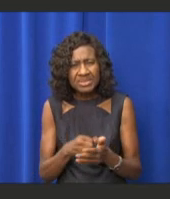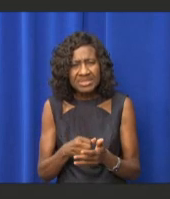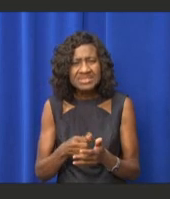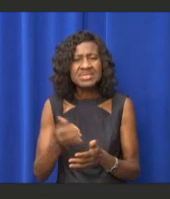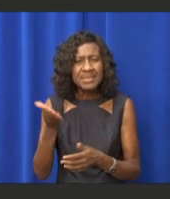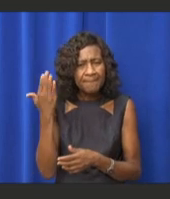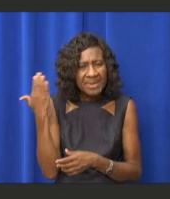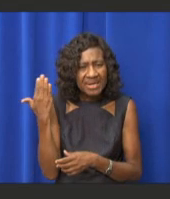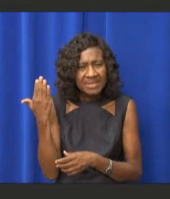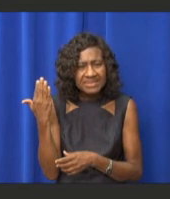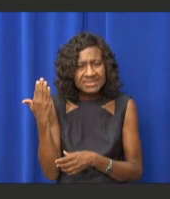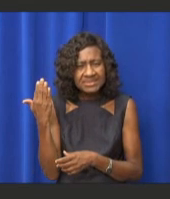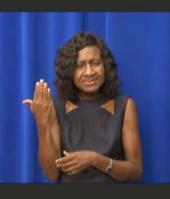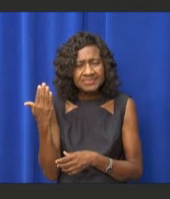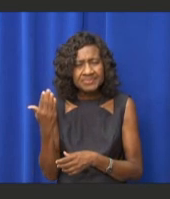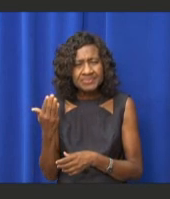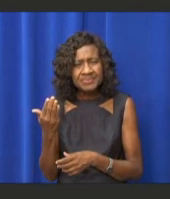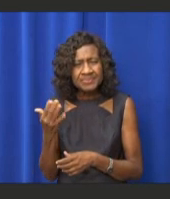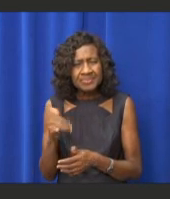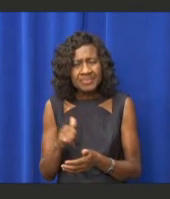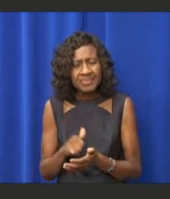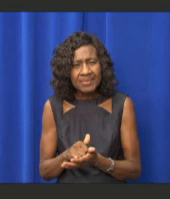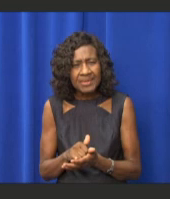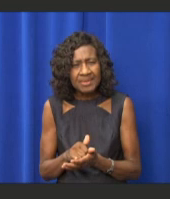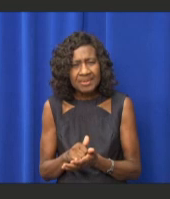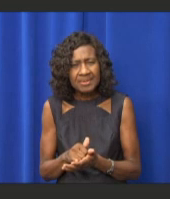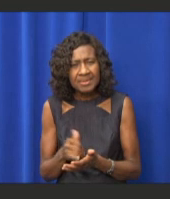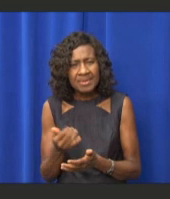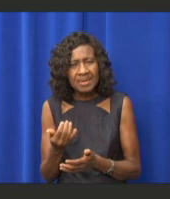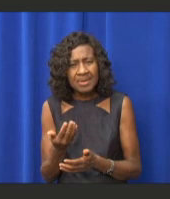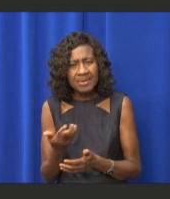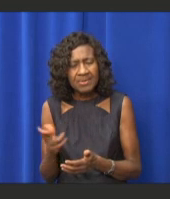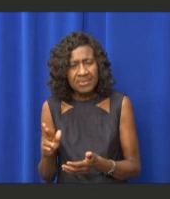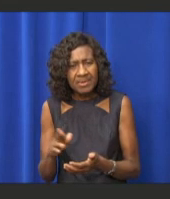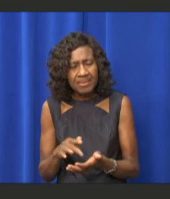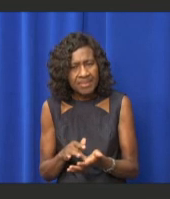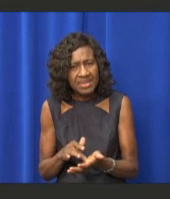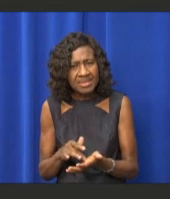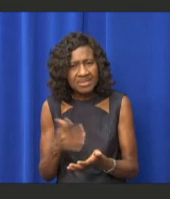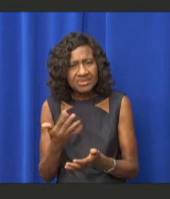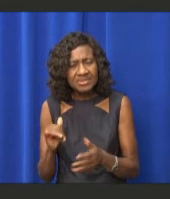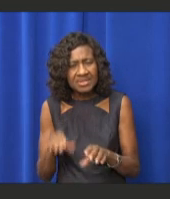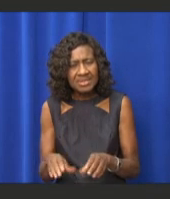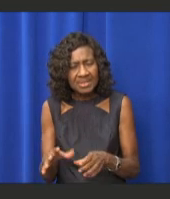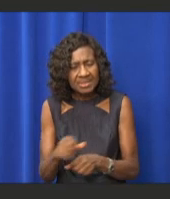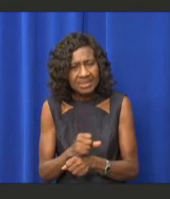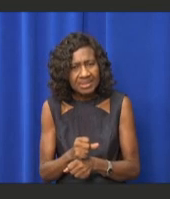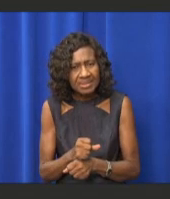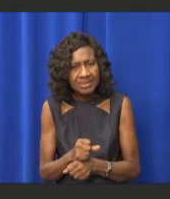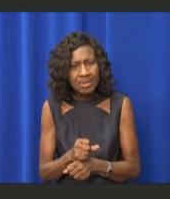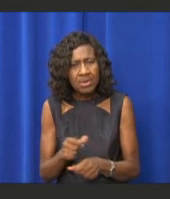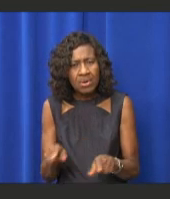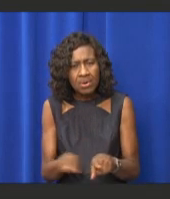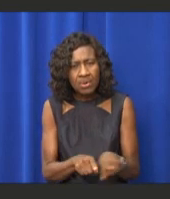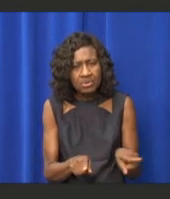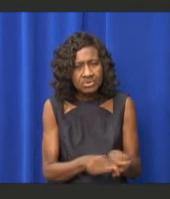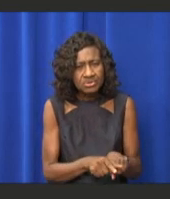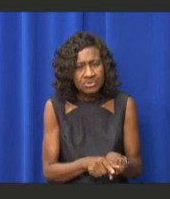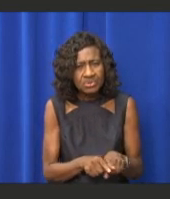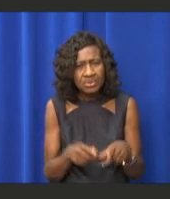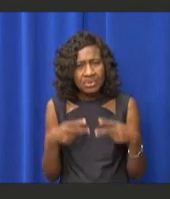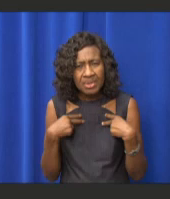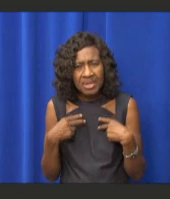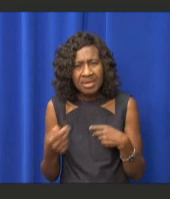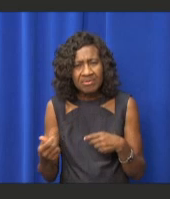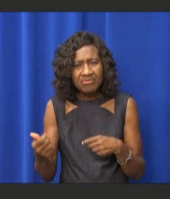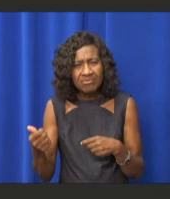medication to persons in need that needed to be their medication. Also, we have implemented another pharmacy